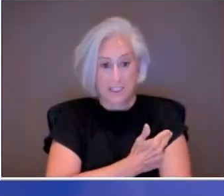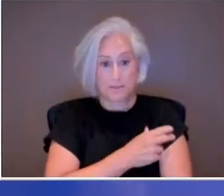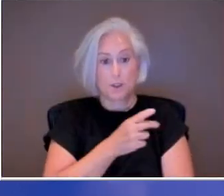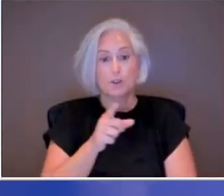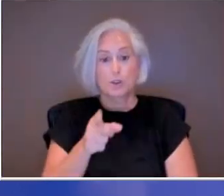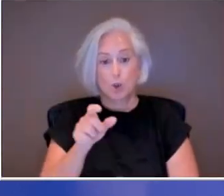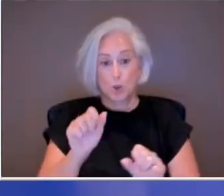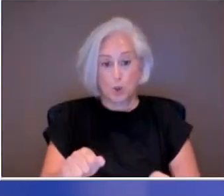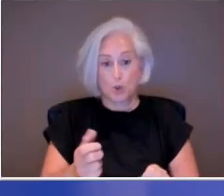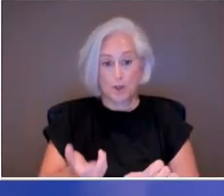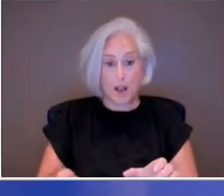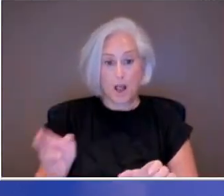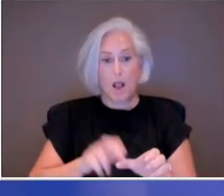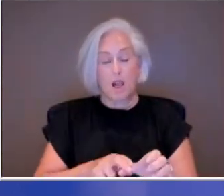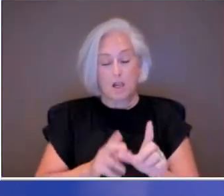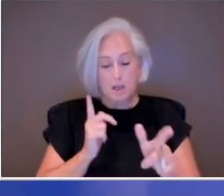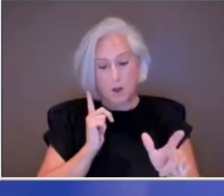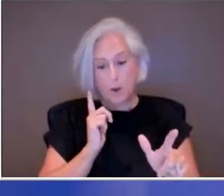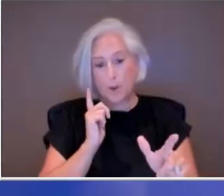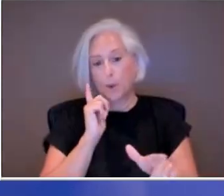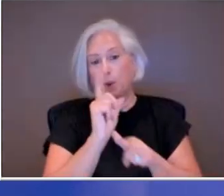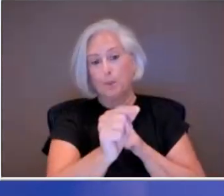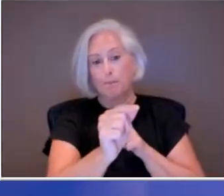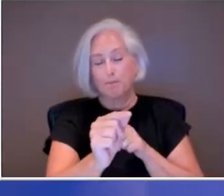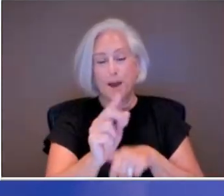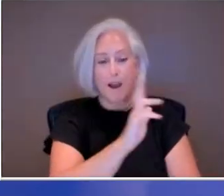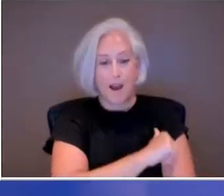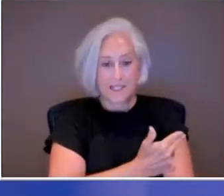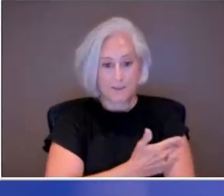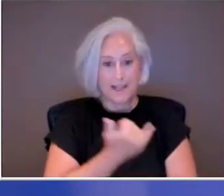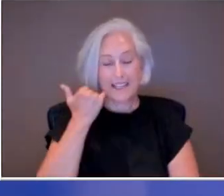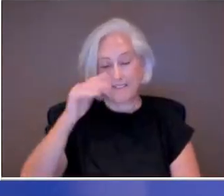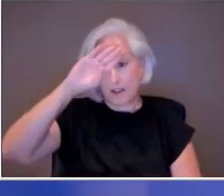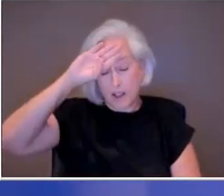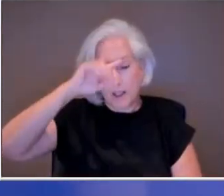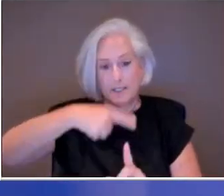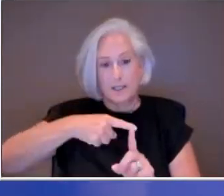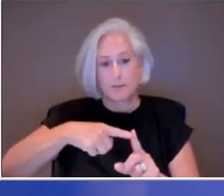and rush to the hospital if you develop a temperature. It's a very